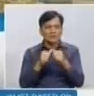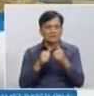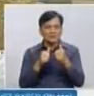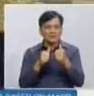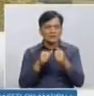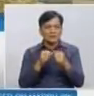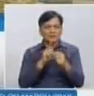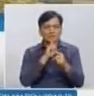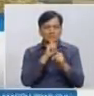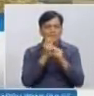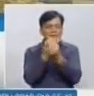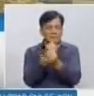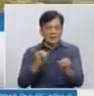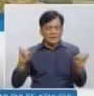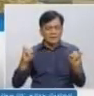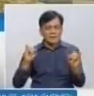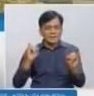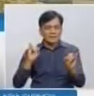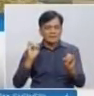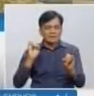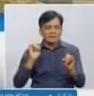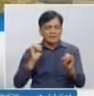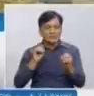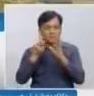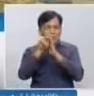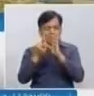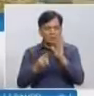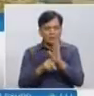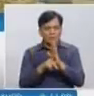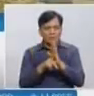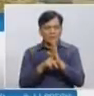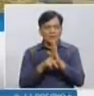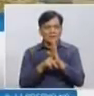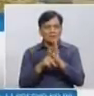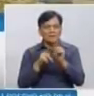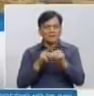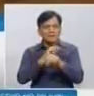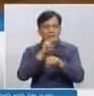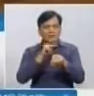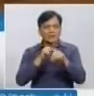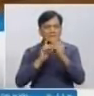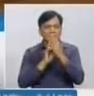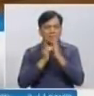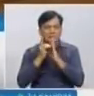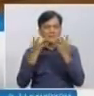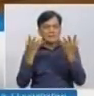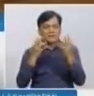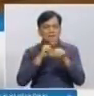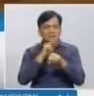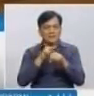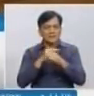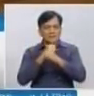and pursue an independent foreign policy. Our long-term national development and national